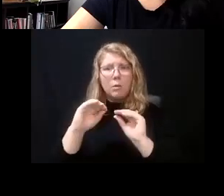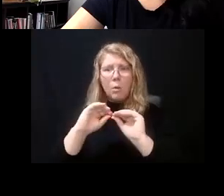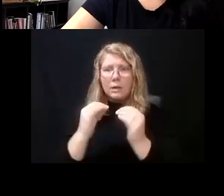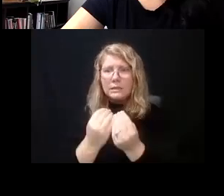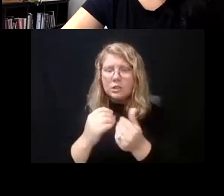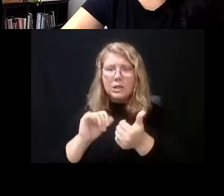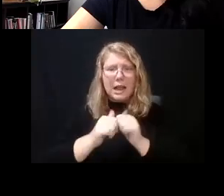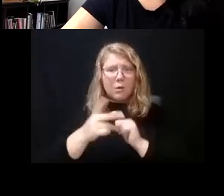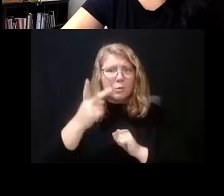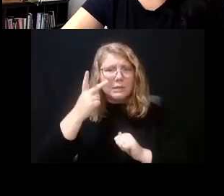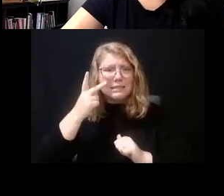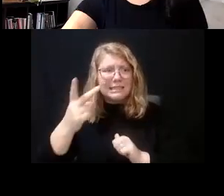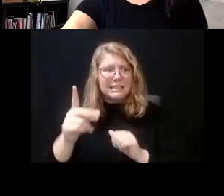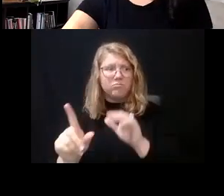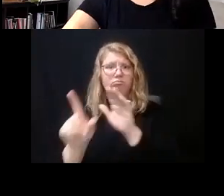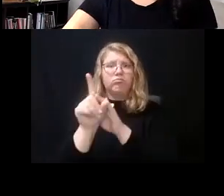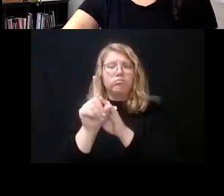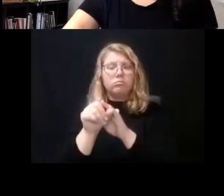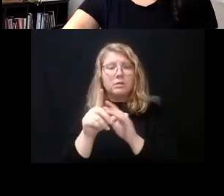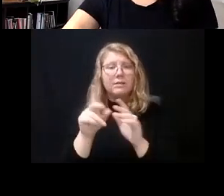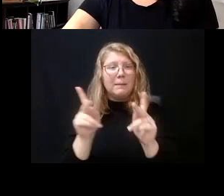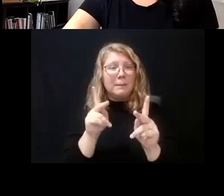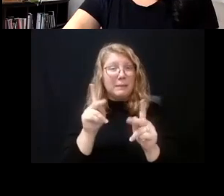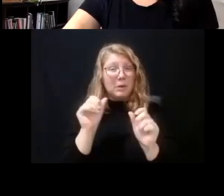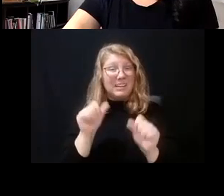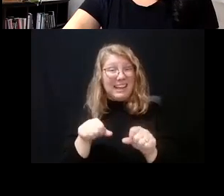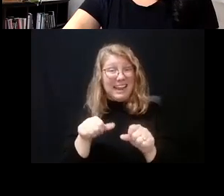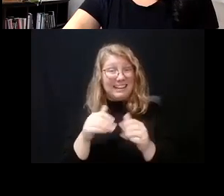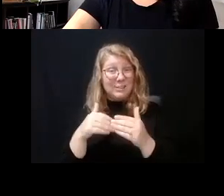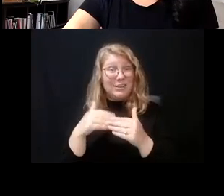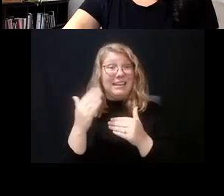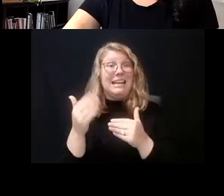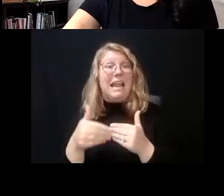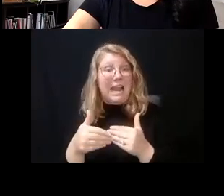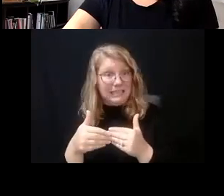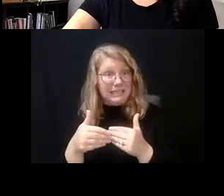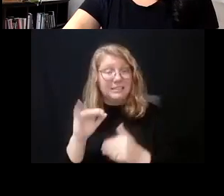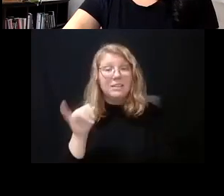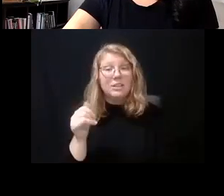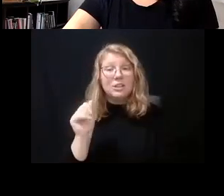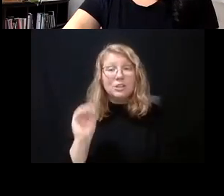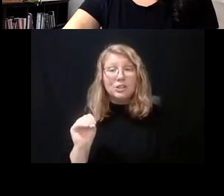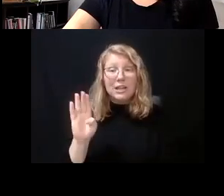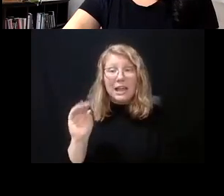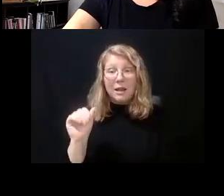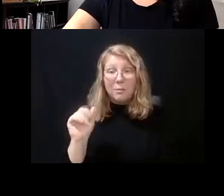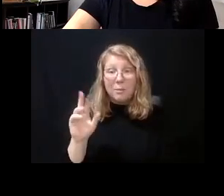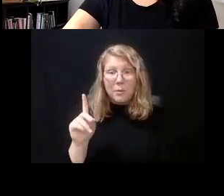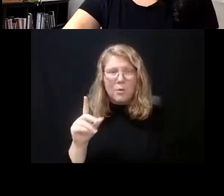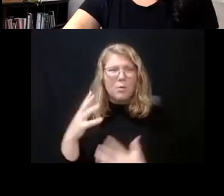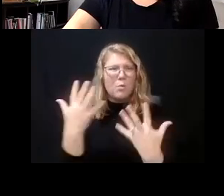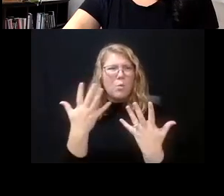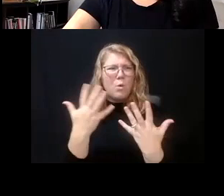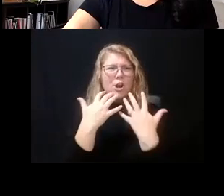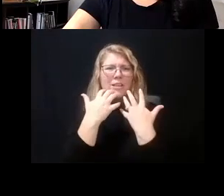see that coming across? So if folks could move to the next Jamboard, what are the values that